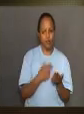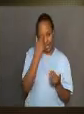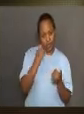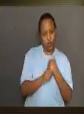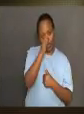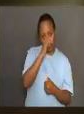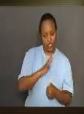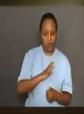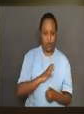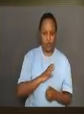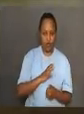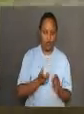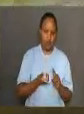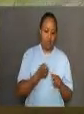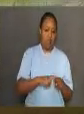by the offender.